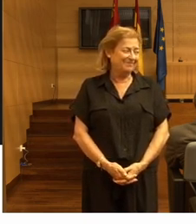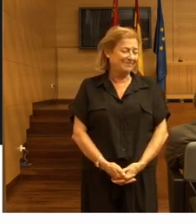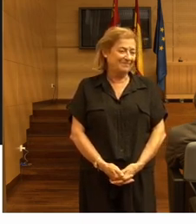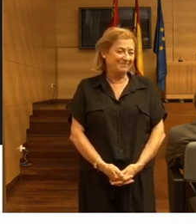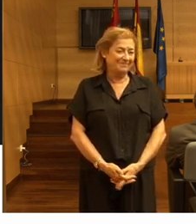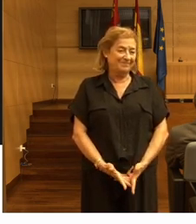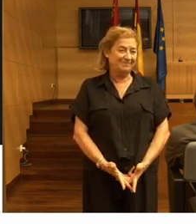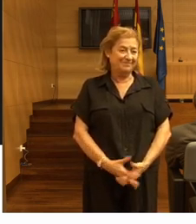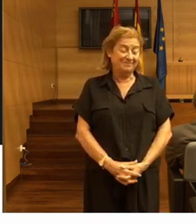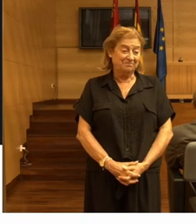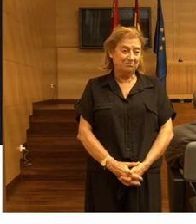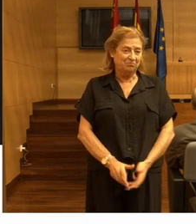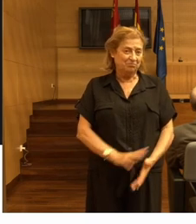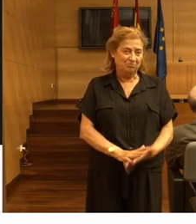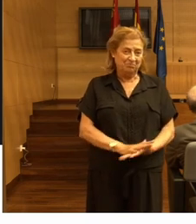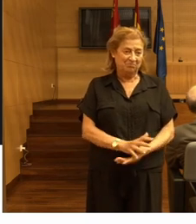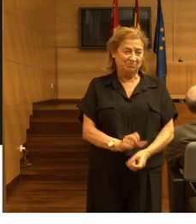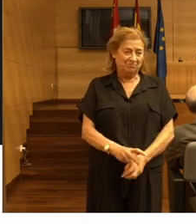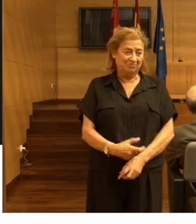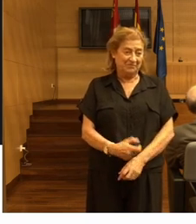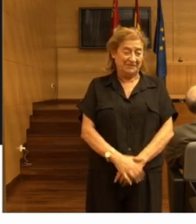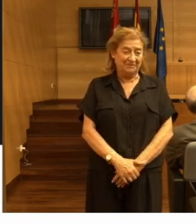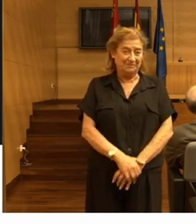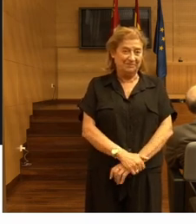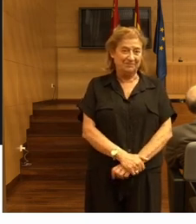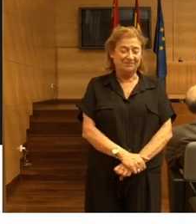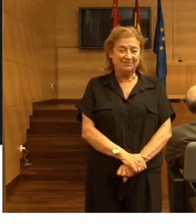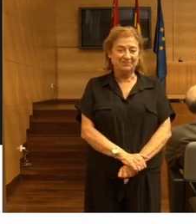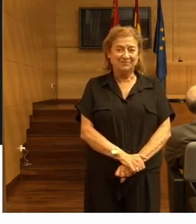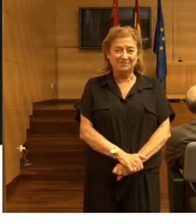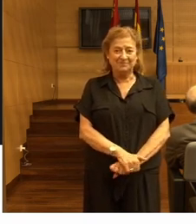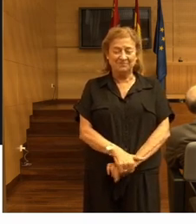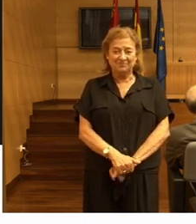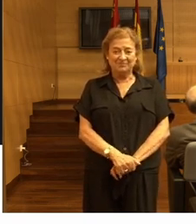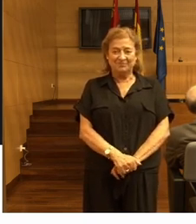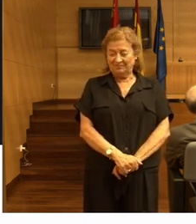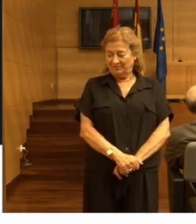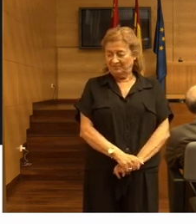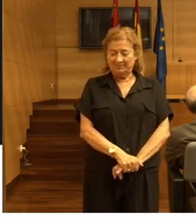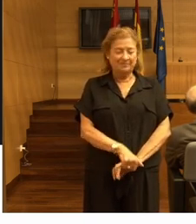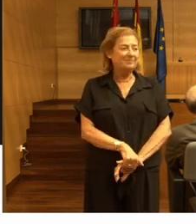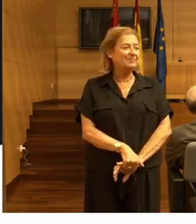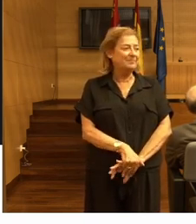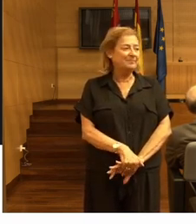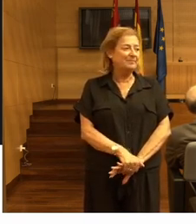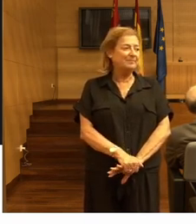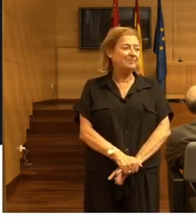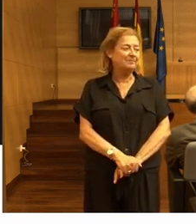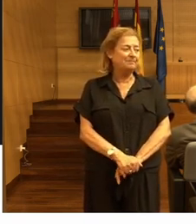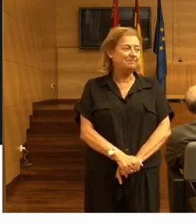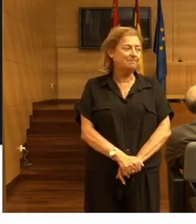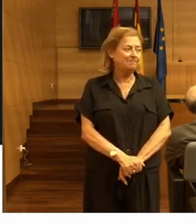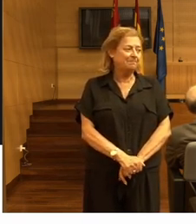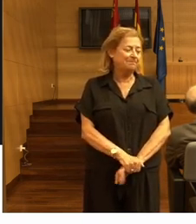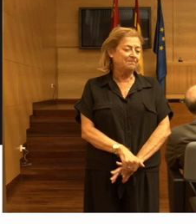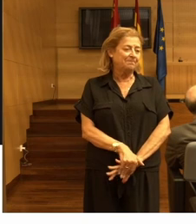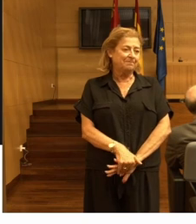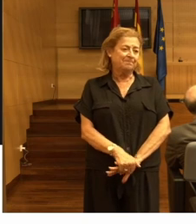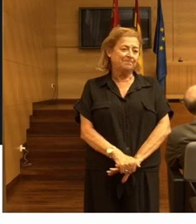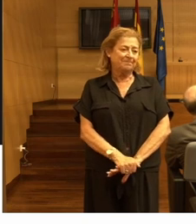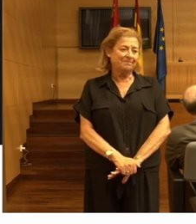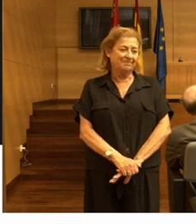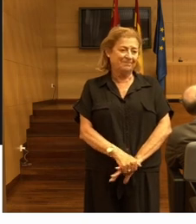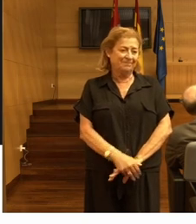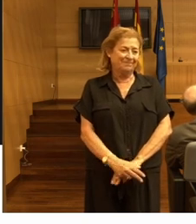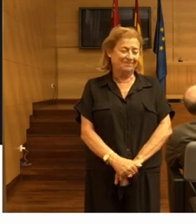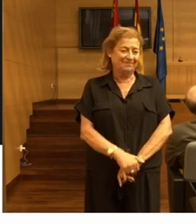where we had to restrain people for some time. So, again, it's not that we're talking about devils and we really have